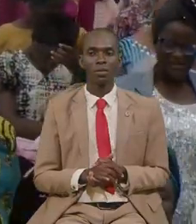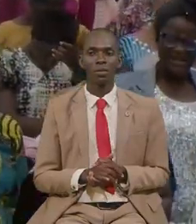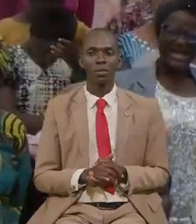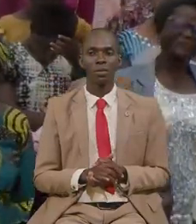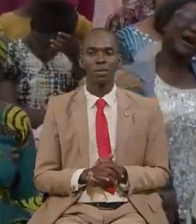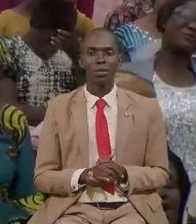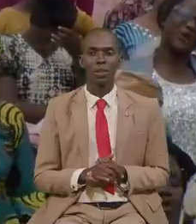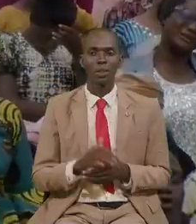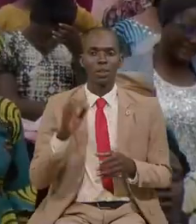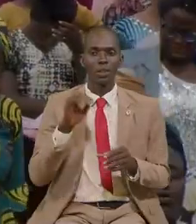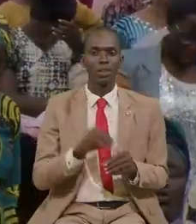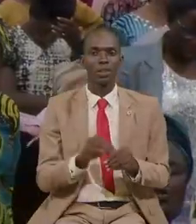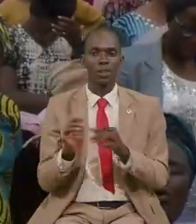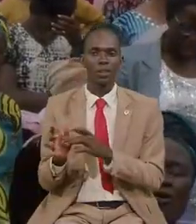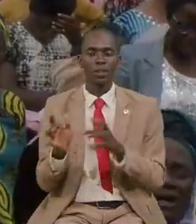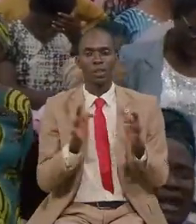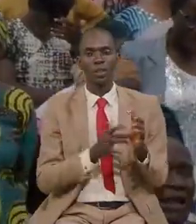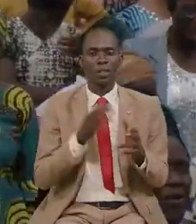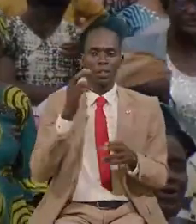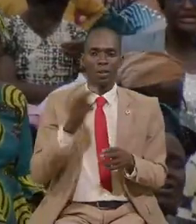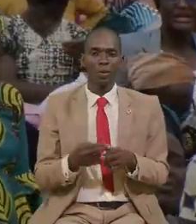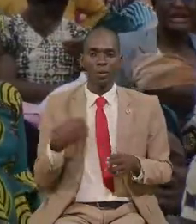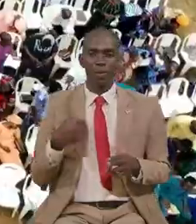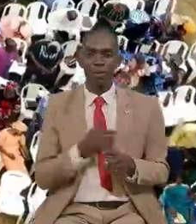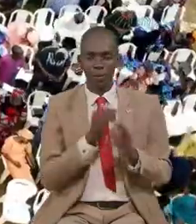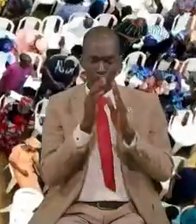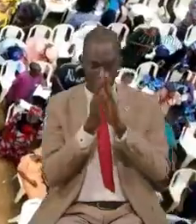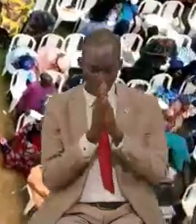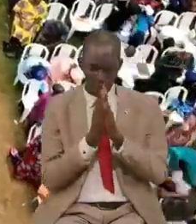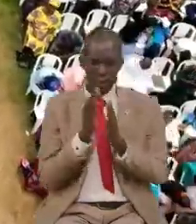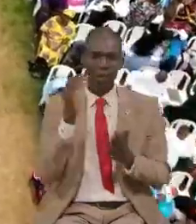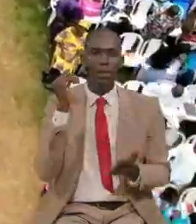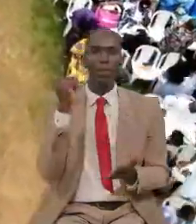In Jesus' name we pray.